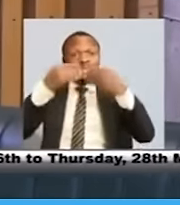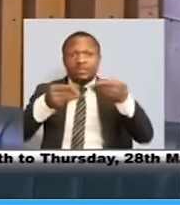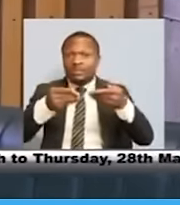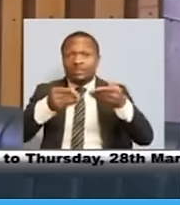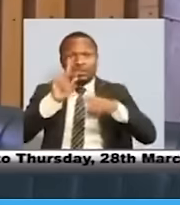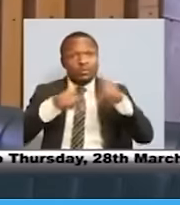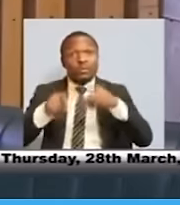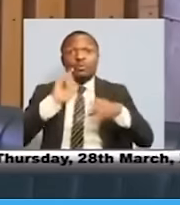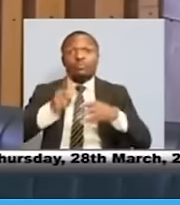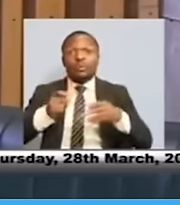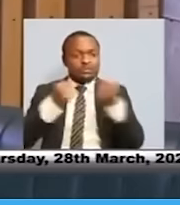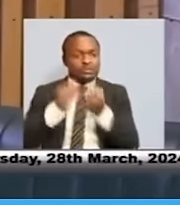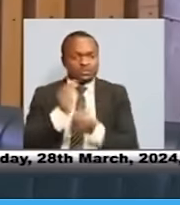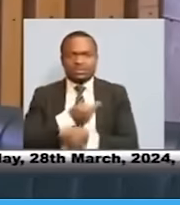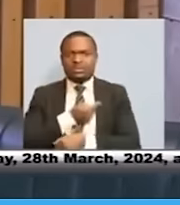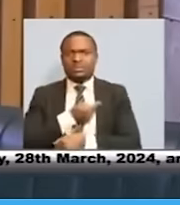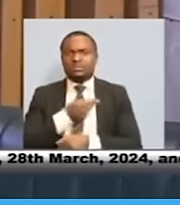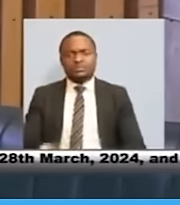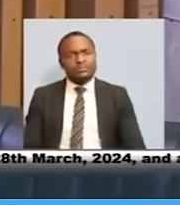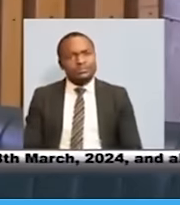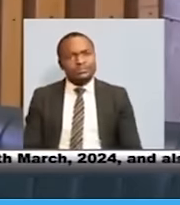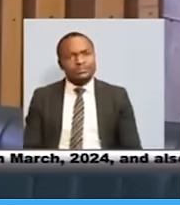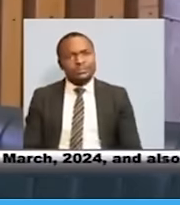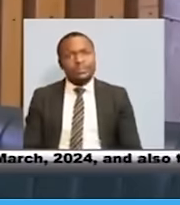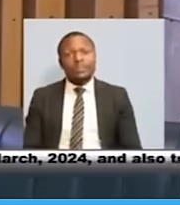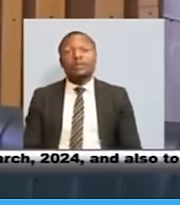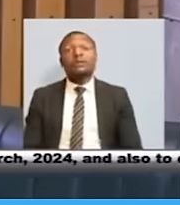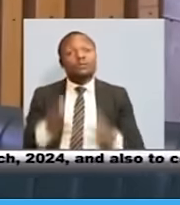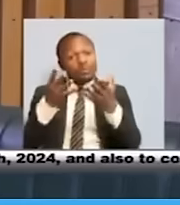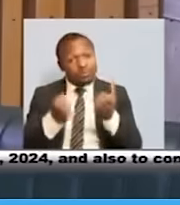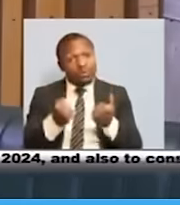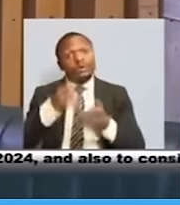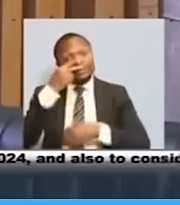hope that they are not going to die of hunger? We would also want to